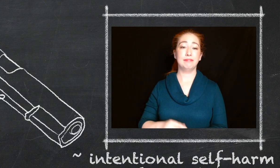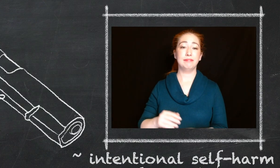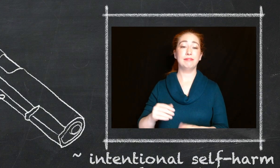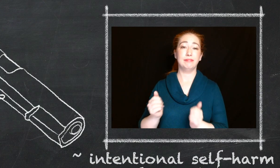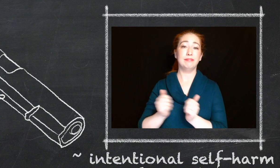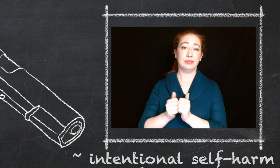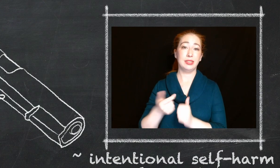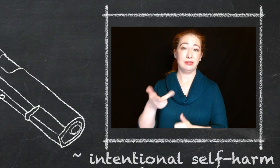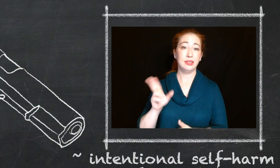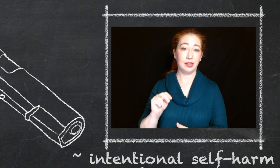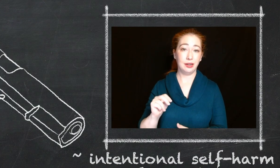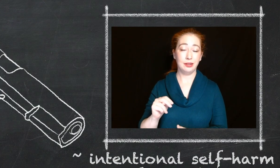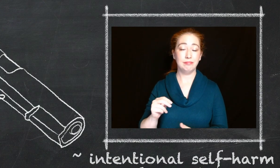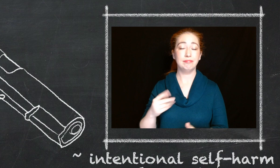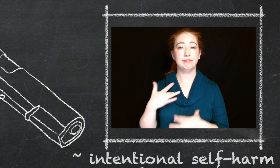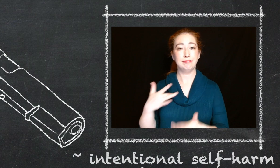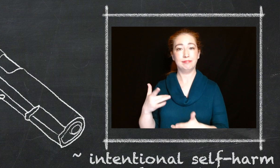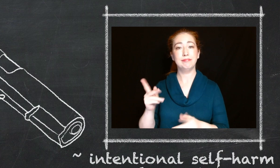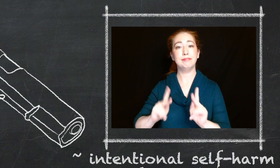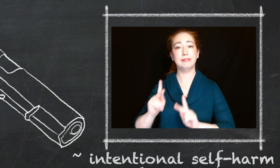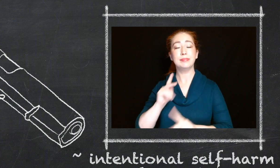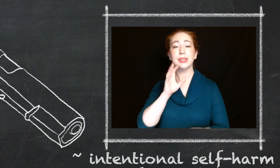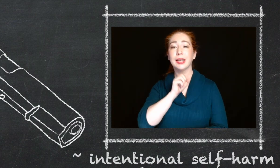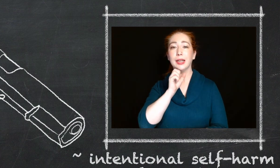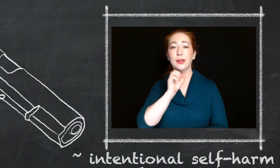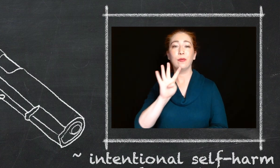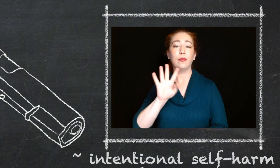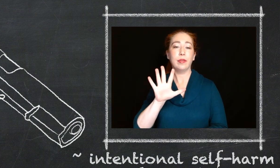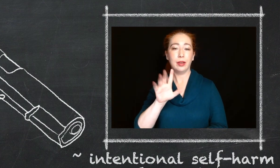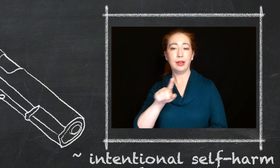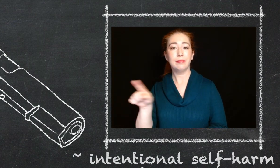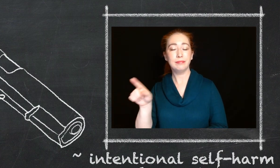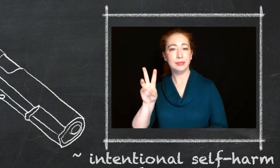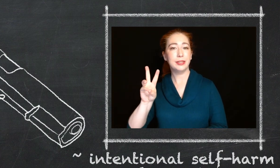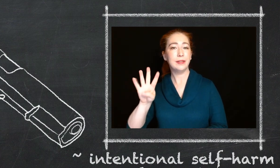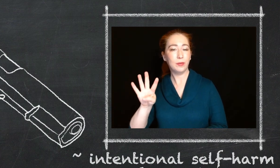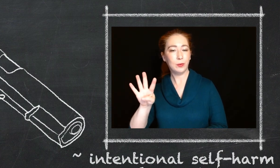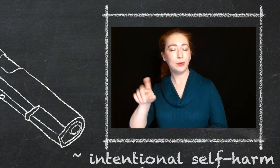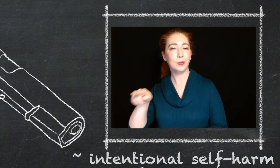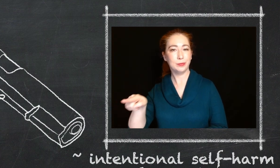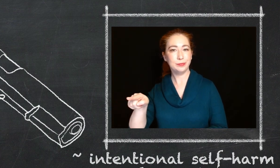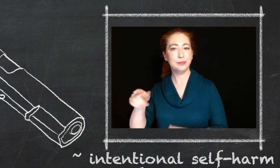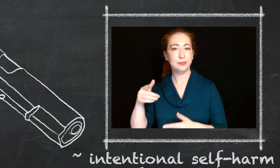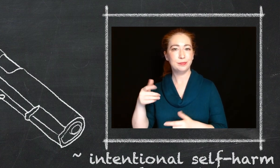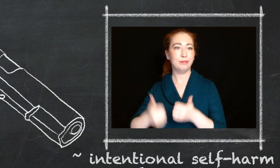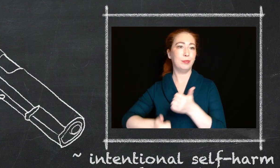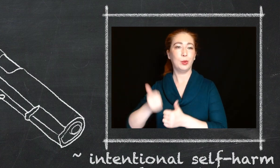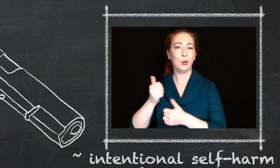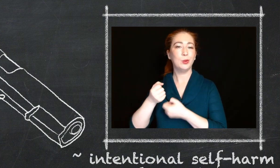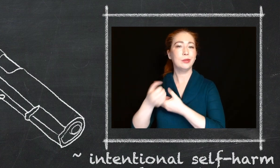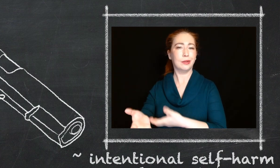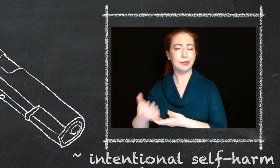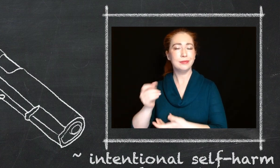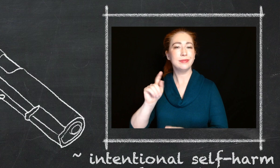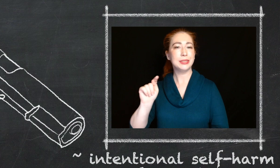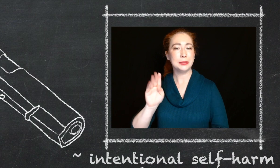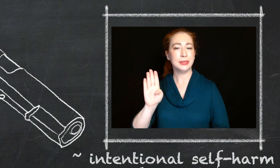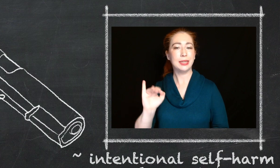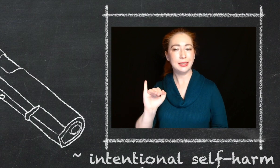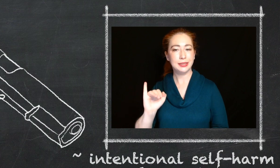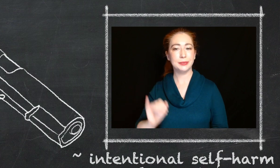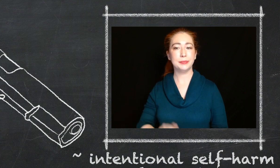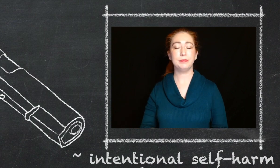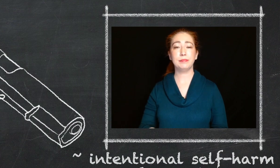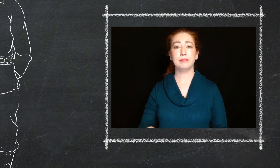And intentional self-harm, usually with a firearm, is the main cause of TBI for people aged 45 to